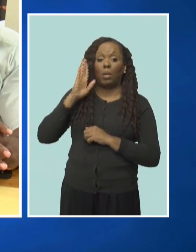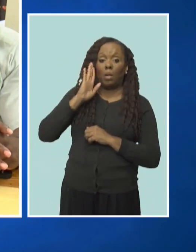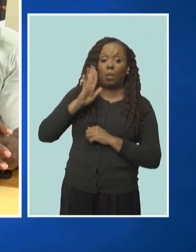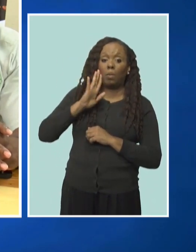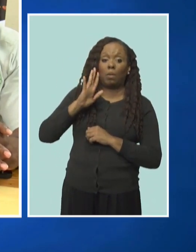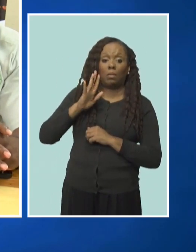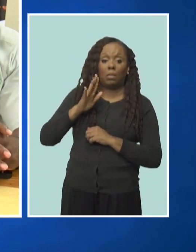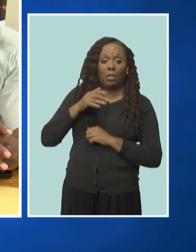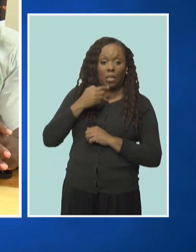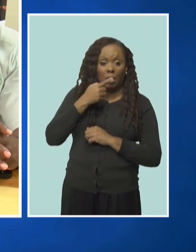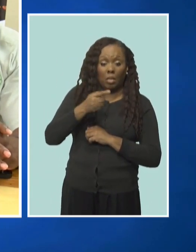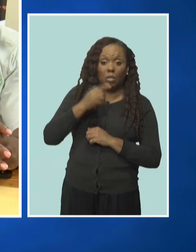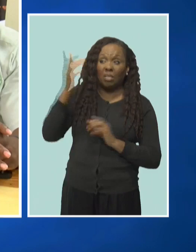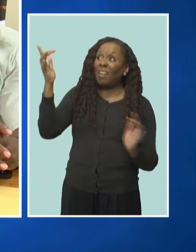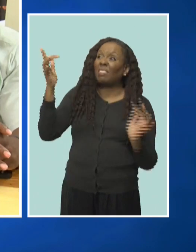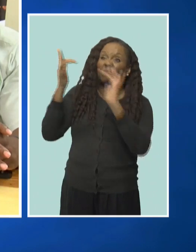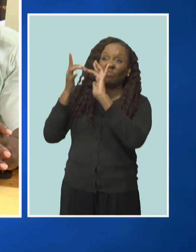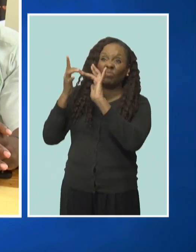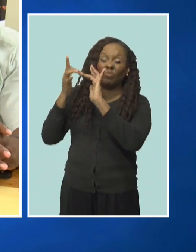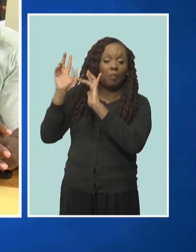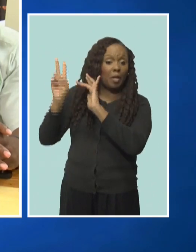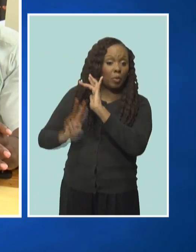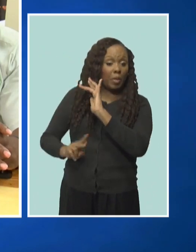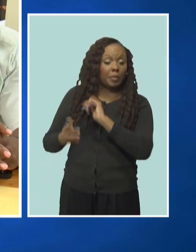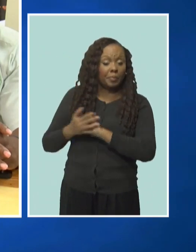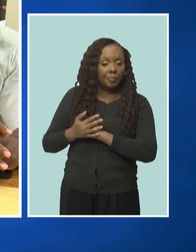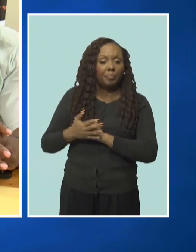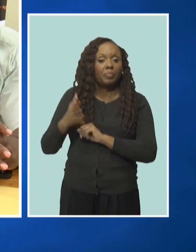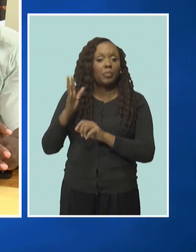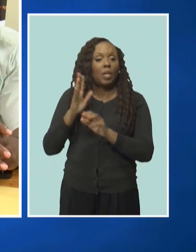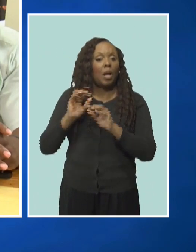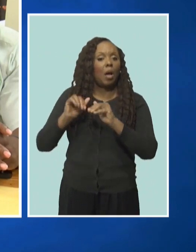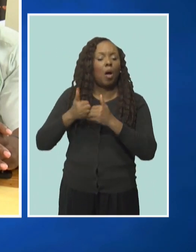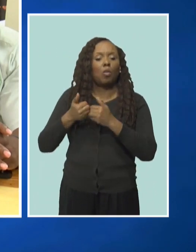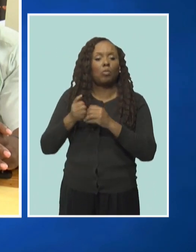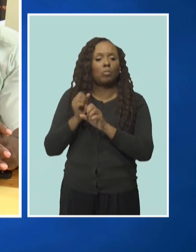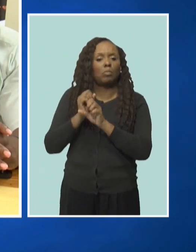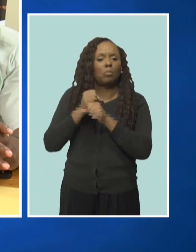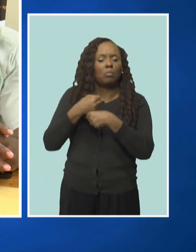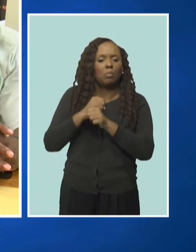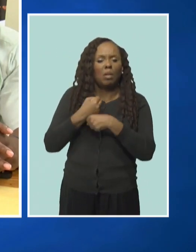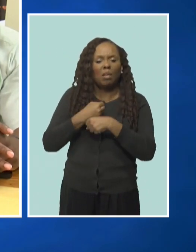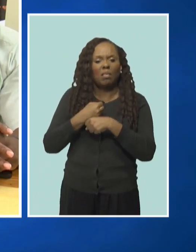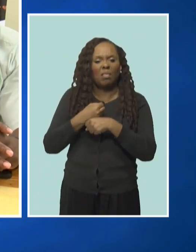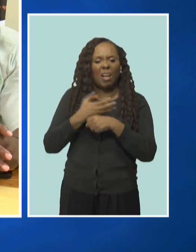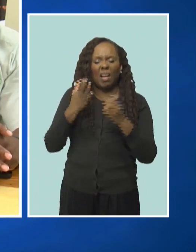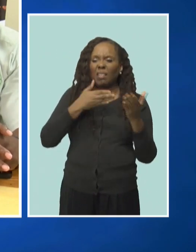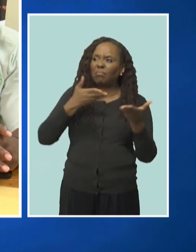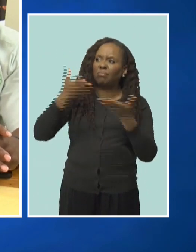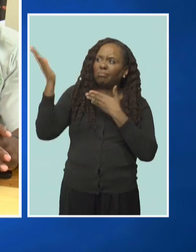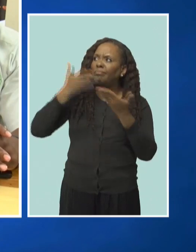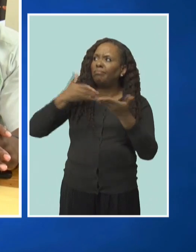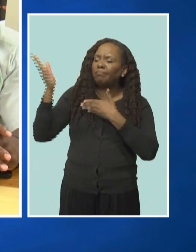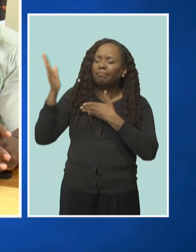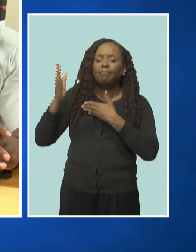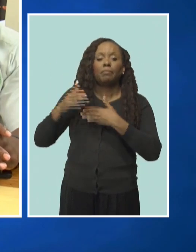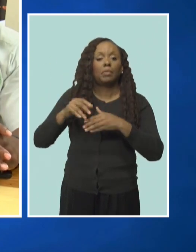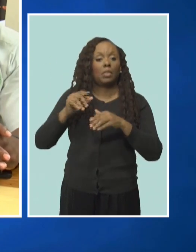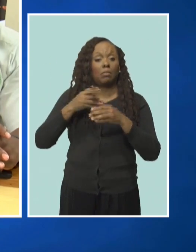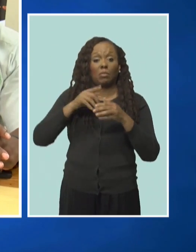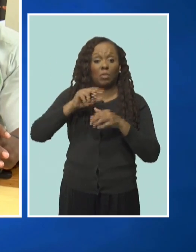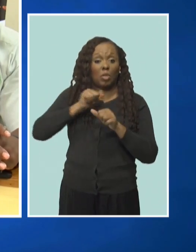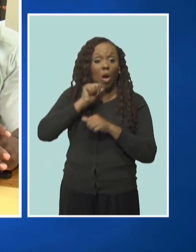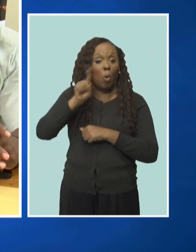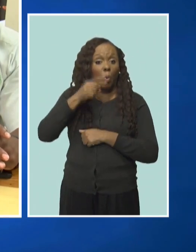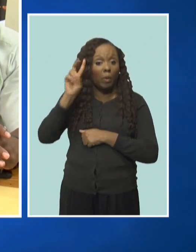people to be able to help you to be able to produce products at a level that you'll be able to export them outside of Barbados. That is extremely